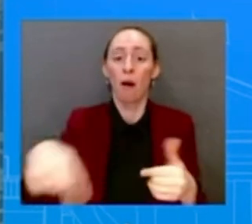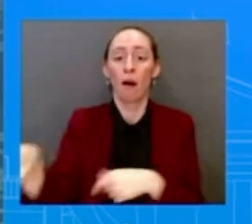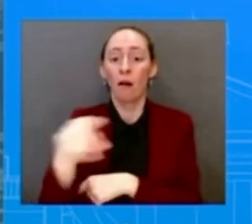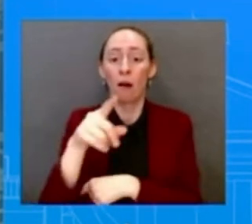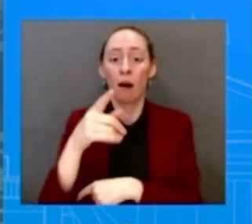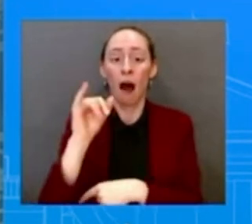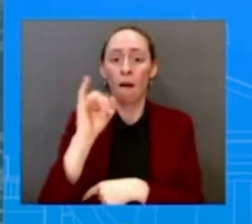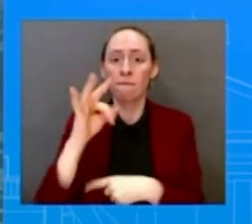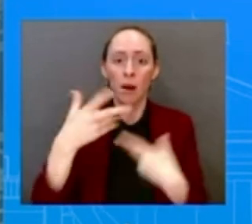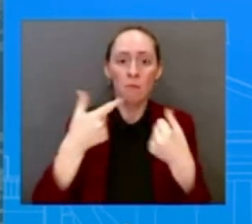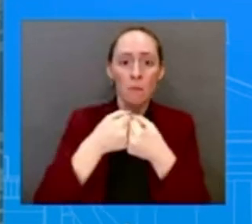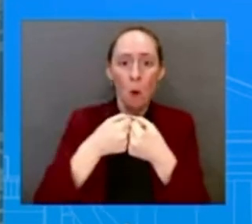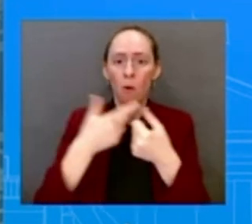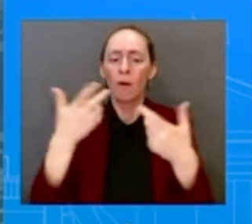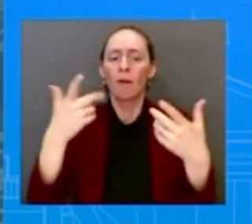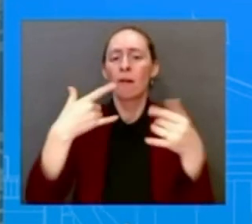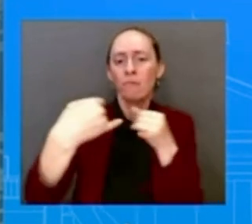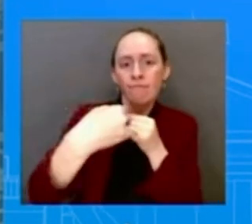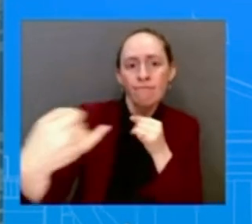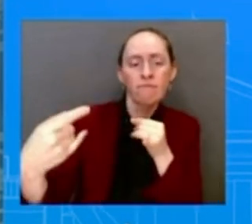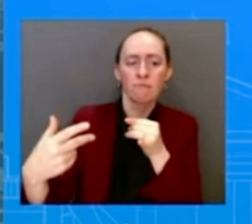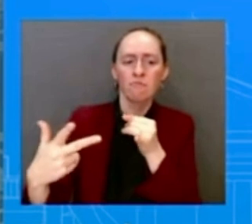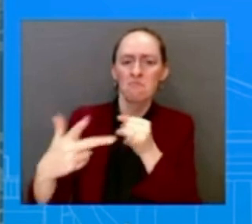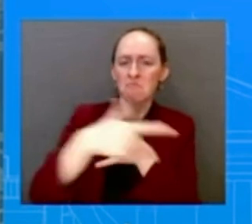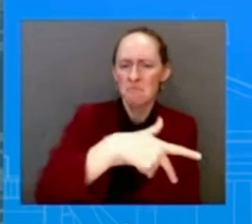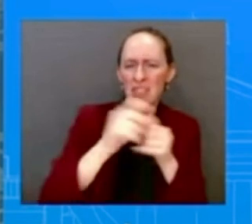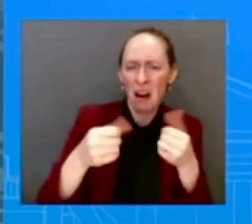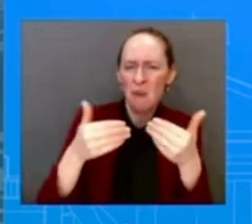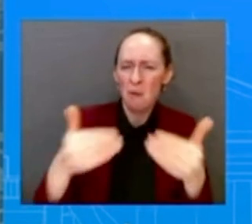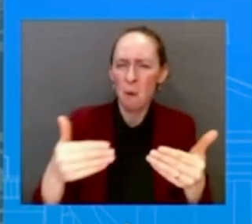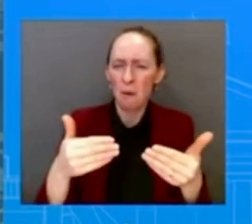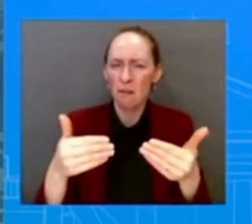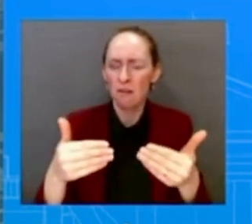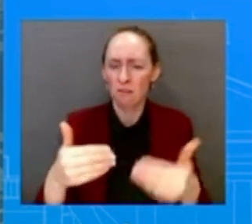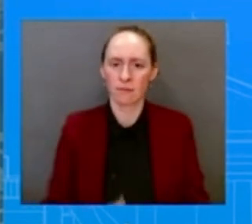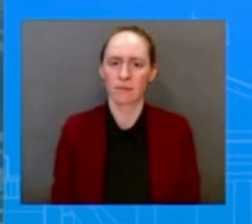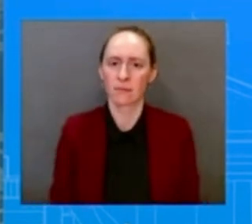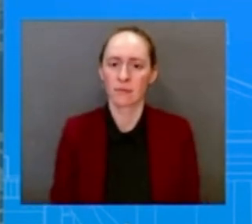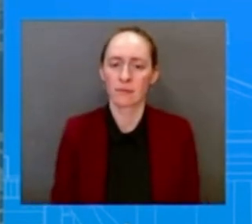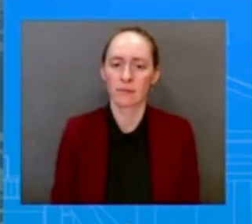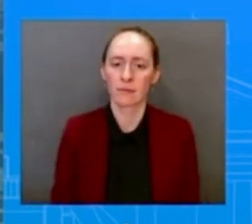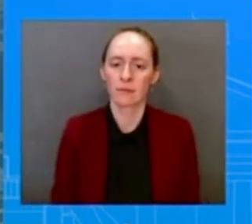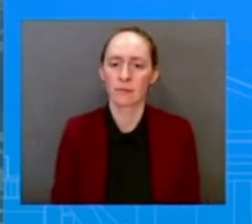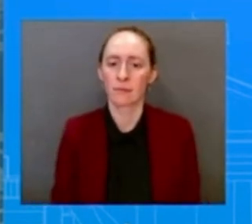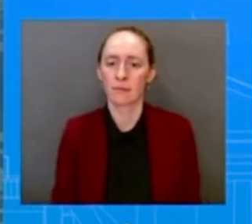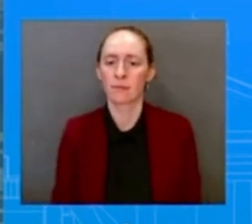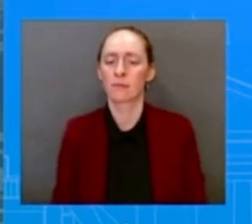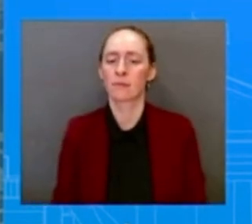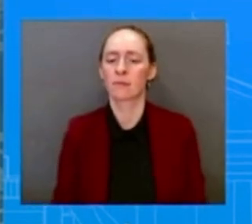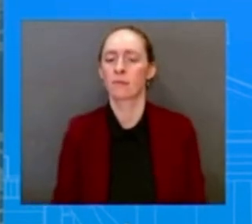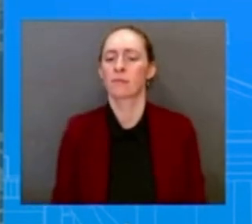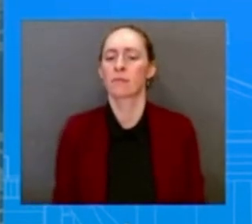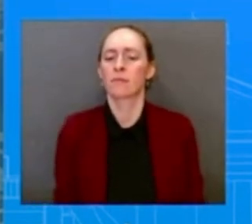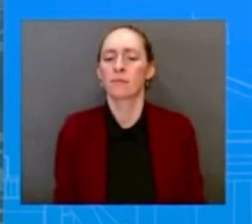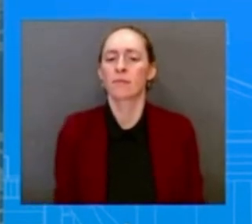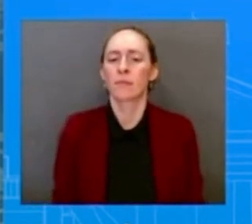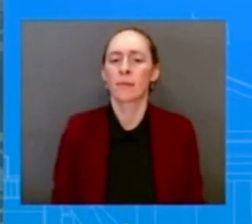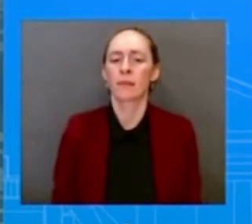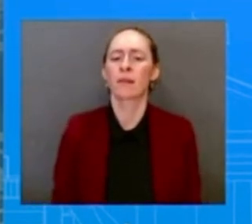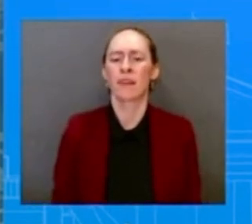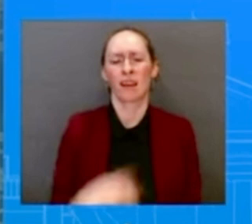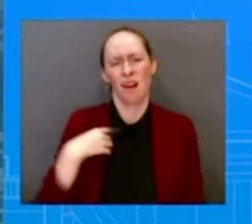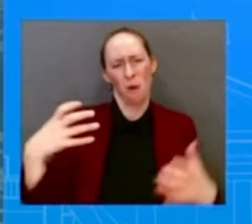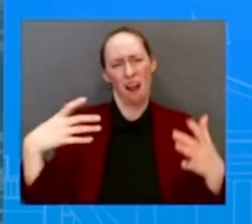assistance without this general license, but we wanted to underscore the importance of humanitarian aid getting in, and so the Treasury went ahead and issued this license as